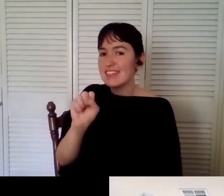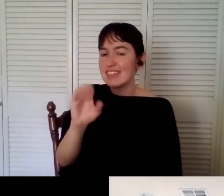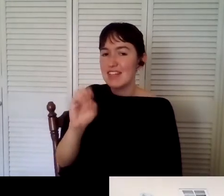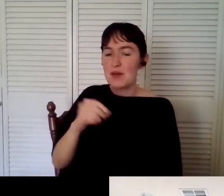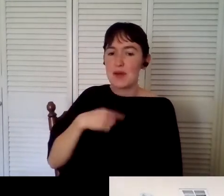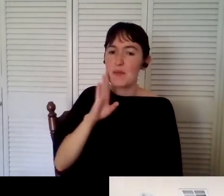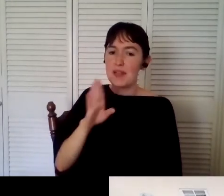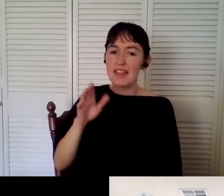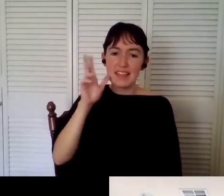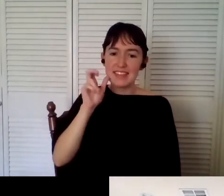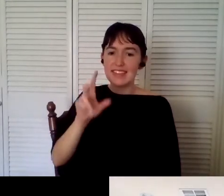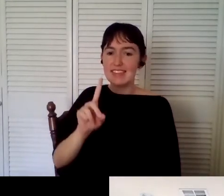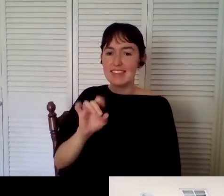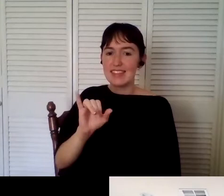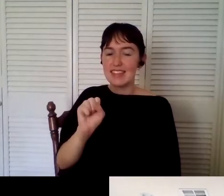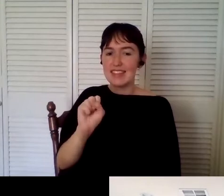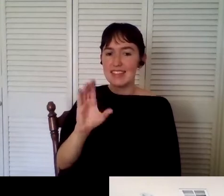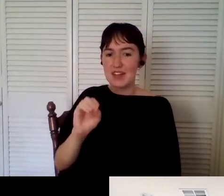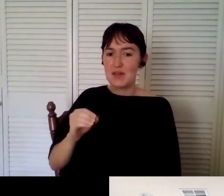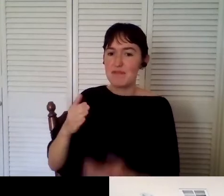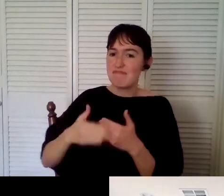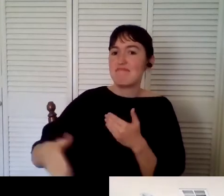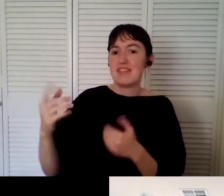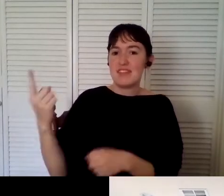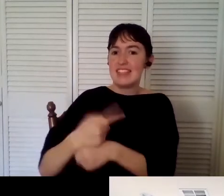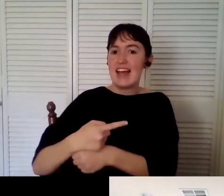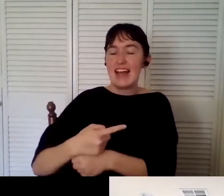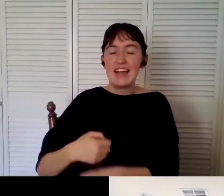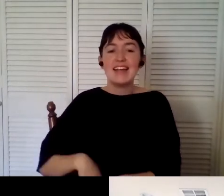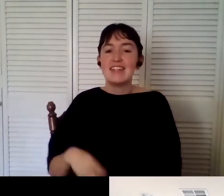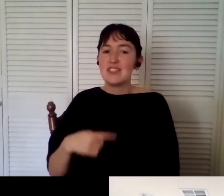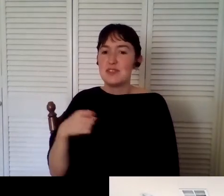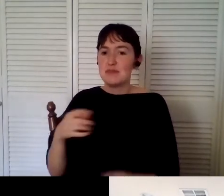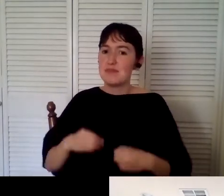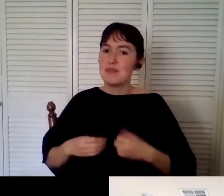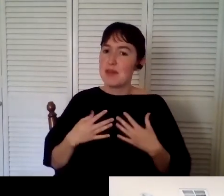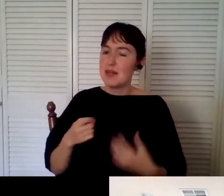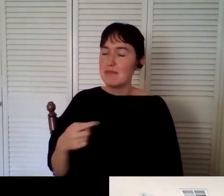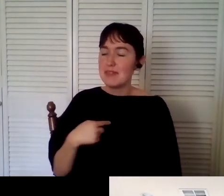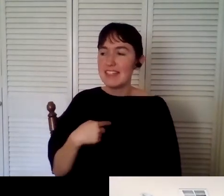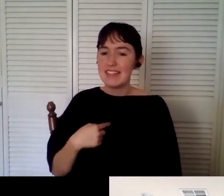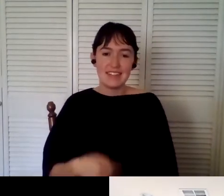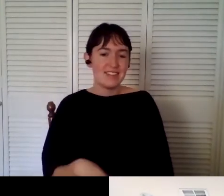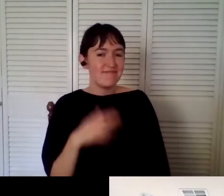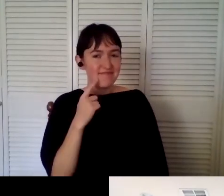afternoon because you've inspired me. Thank you so much. Is there anything else you'd like to plug? Anything else you'd like to leave us with that we need to know